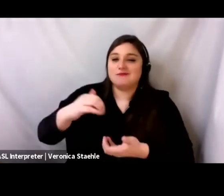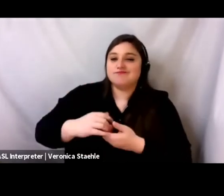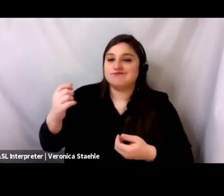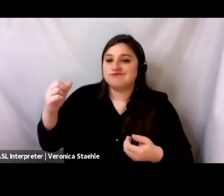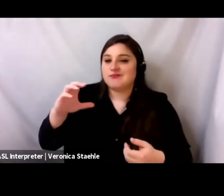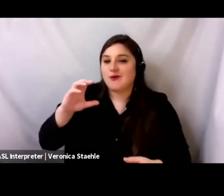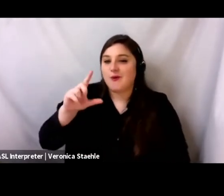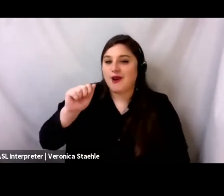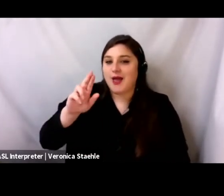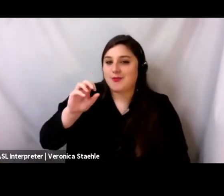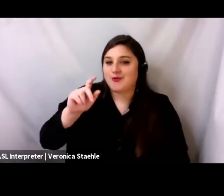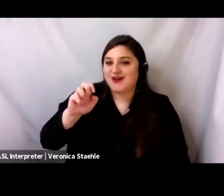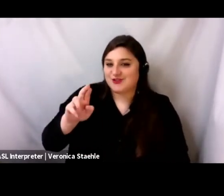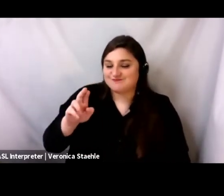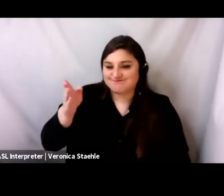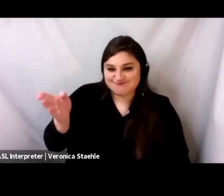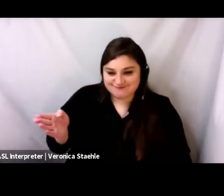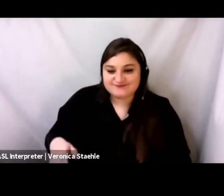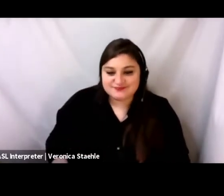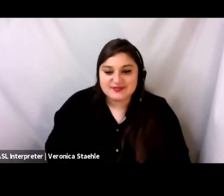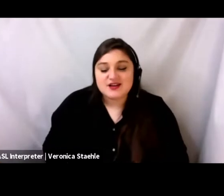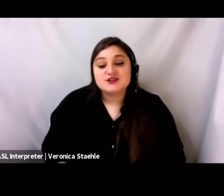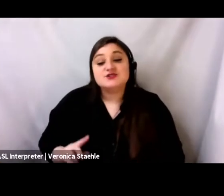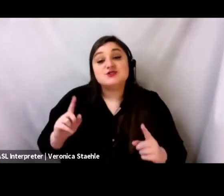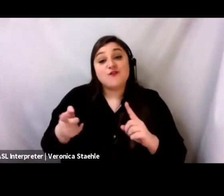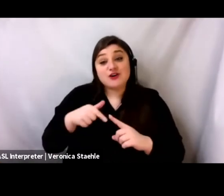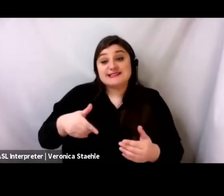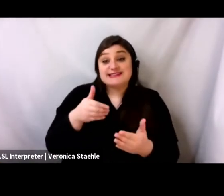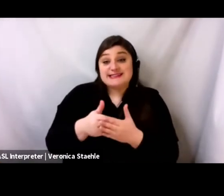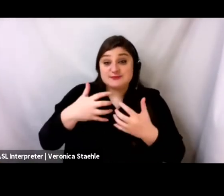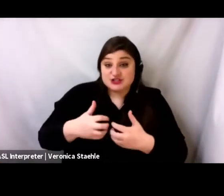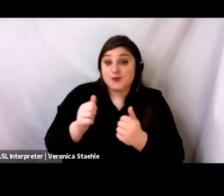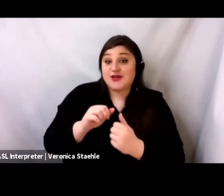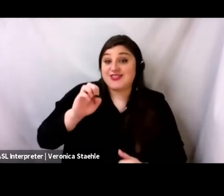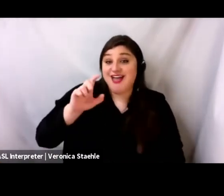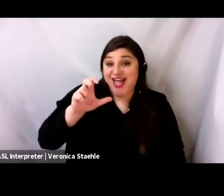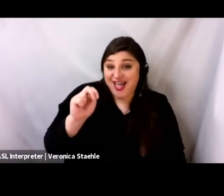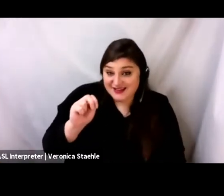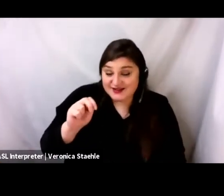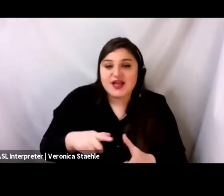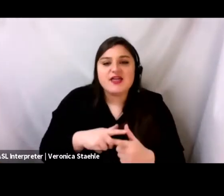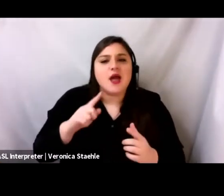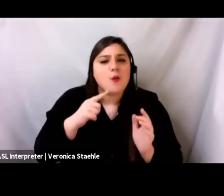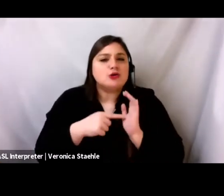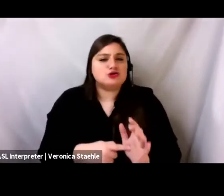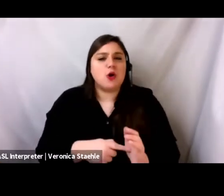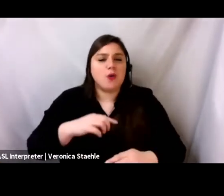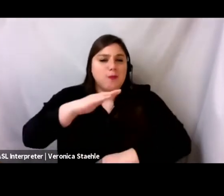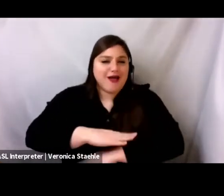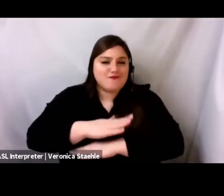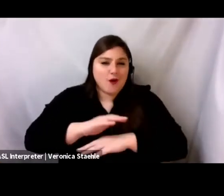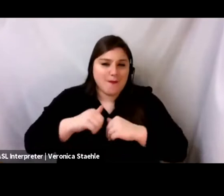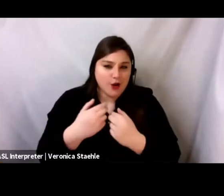will discuss and introduce the intimacy machine with Ellen. Then we will navigate the platform with Ari and Joris. Then there will